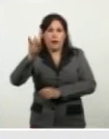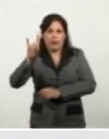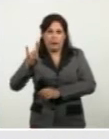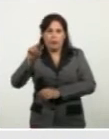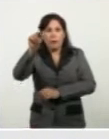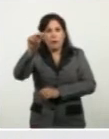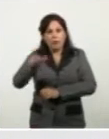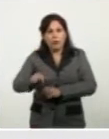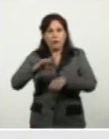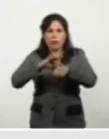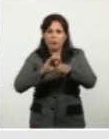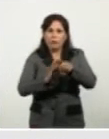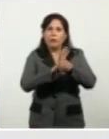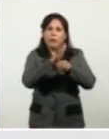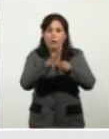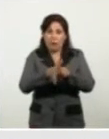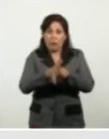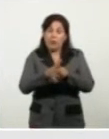already